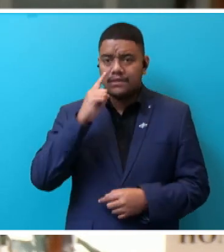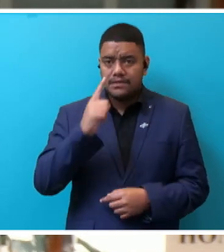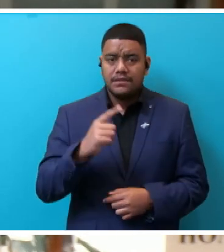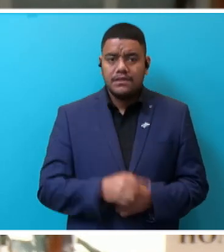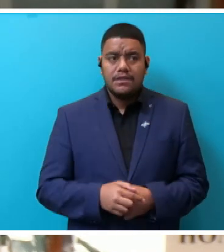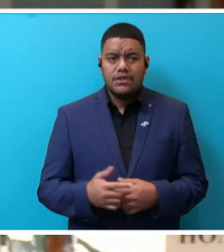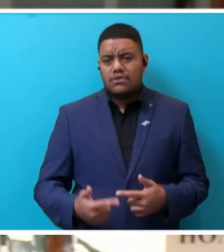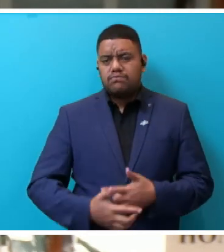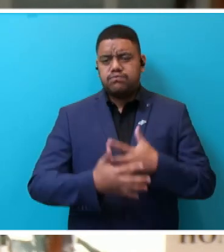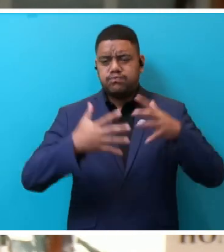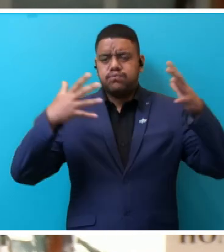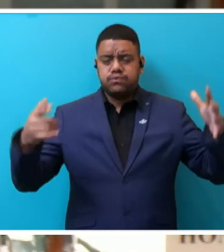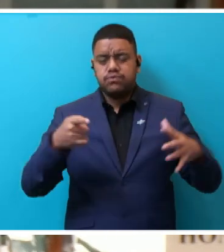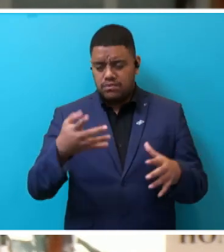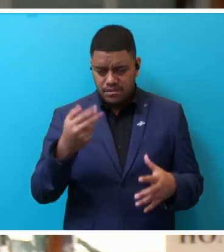the huge